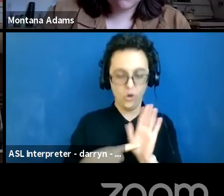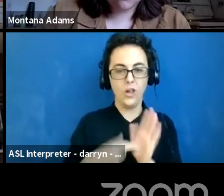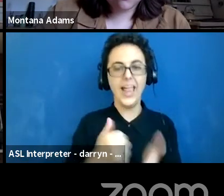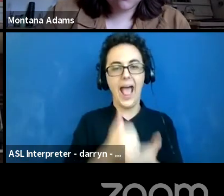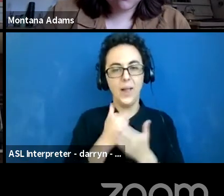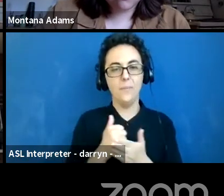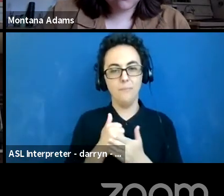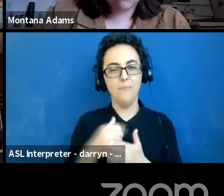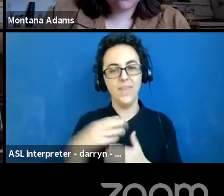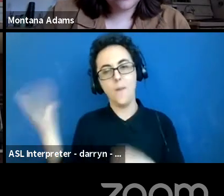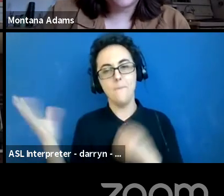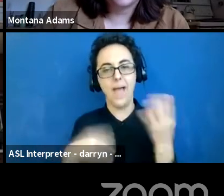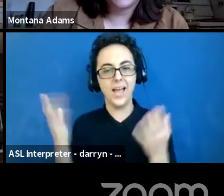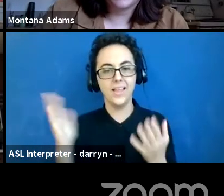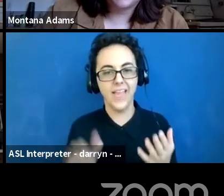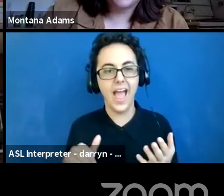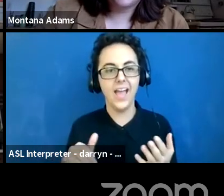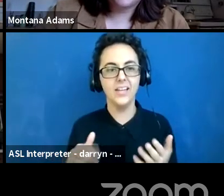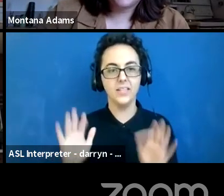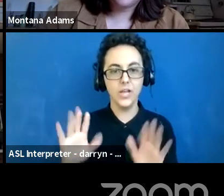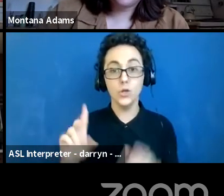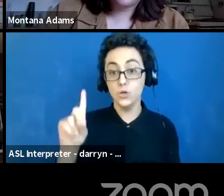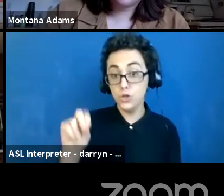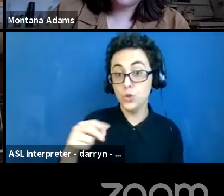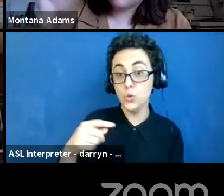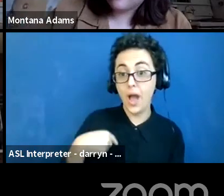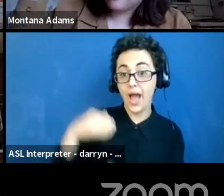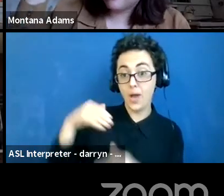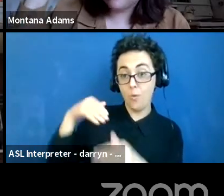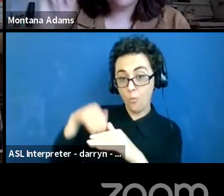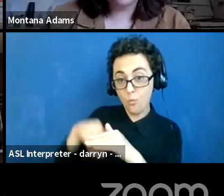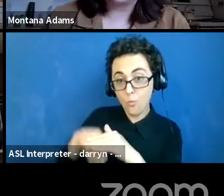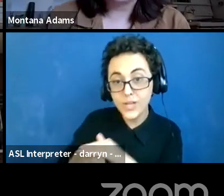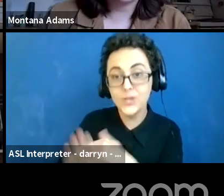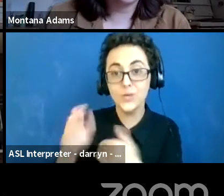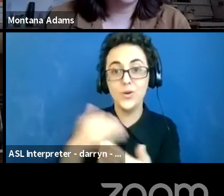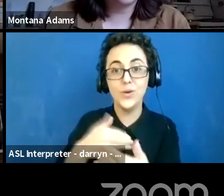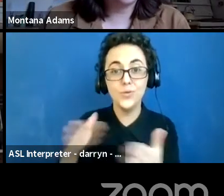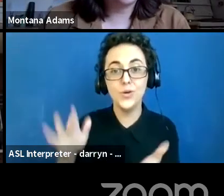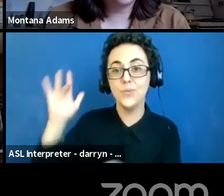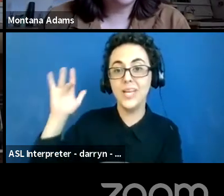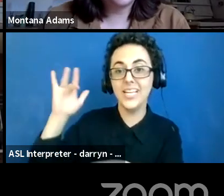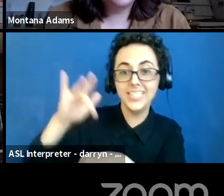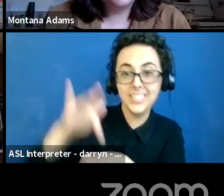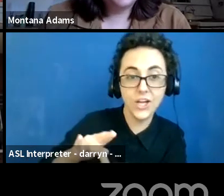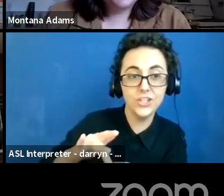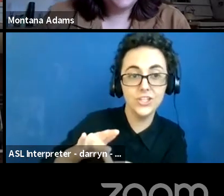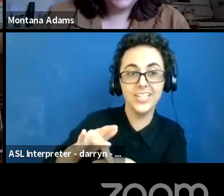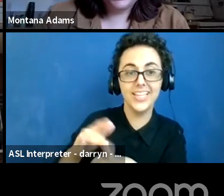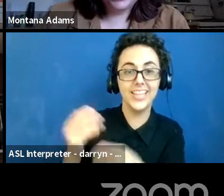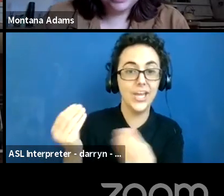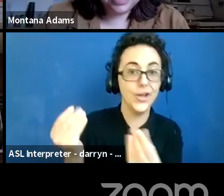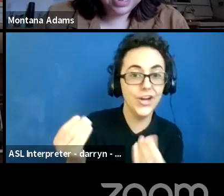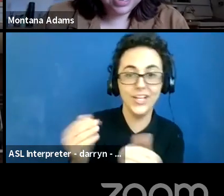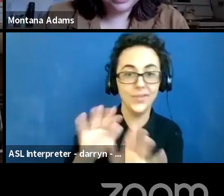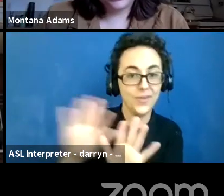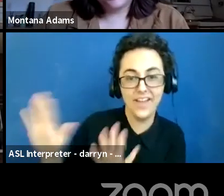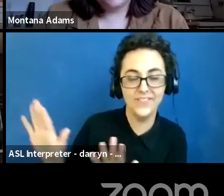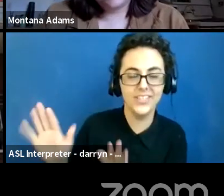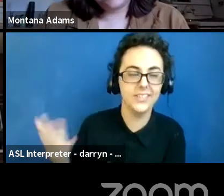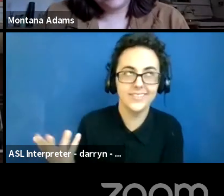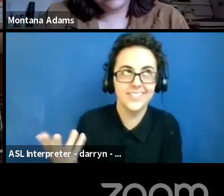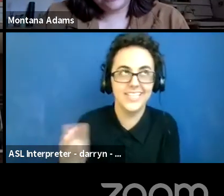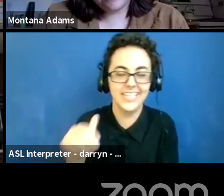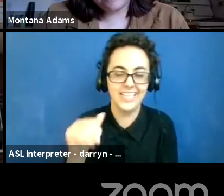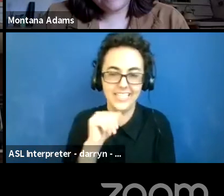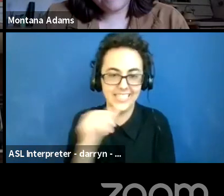touch the earth and, you know, do whatever. No, that's not what it's about at all. So anyone